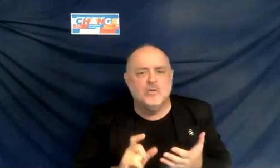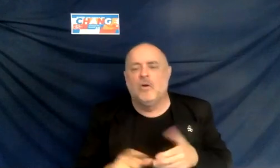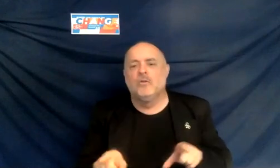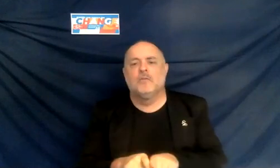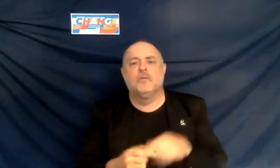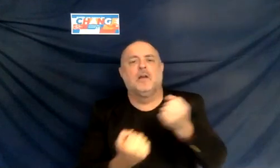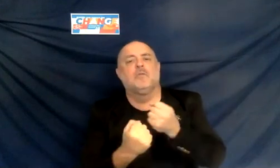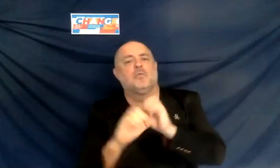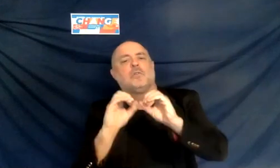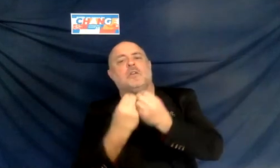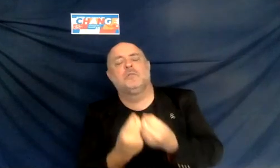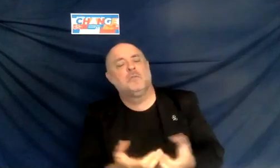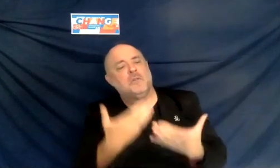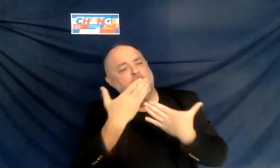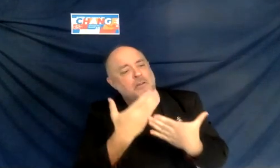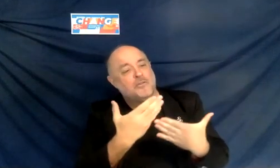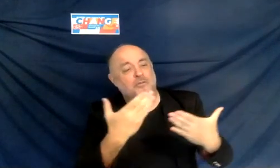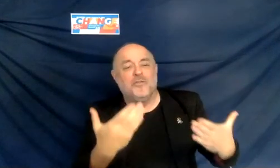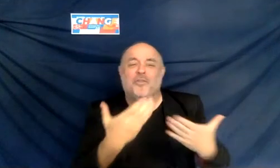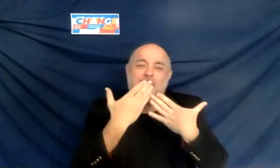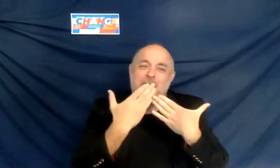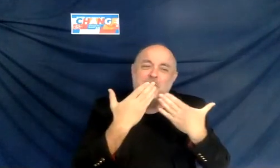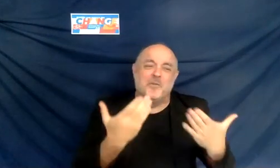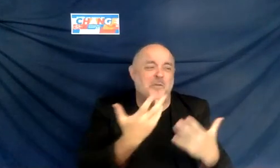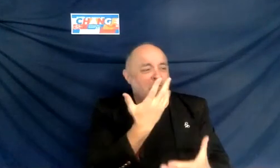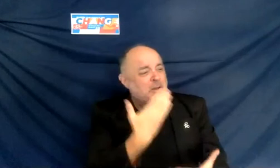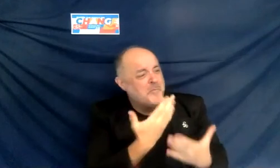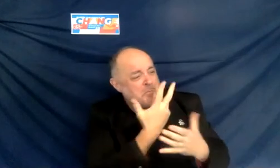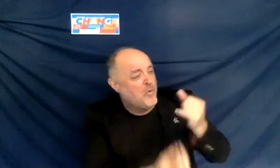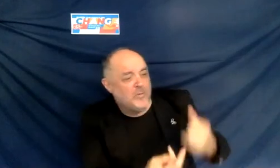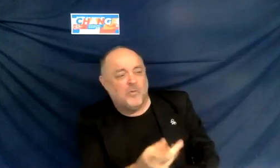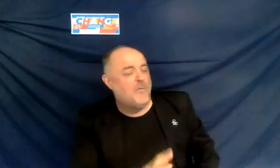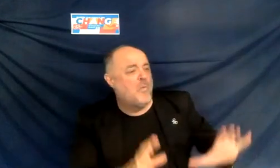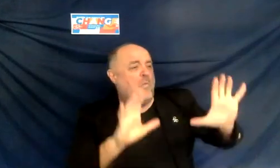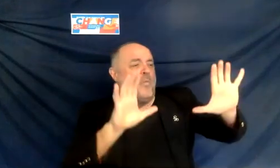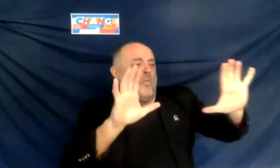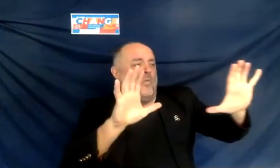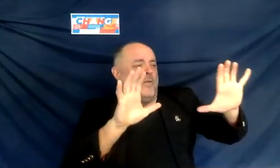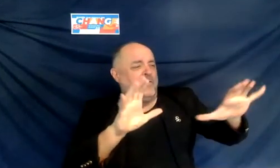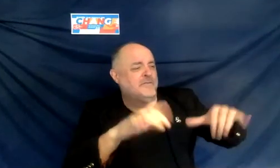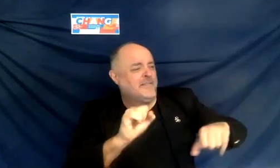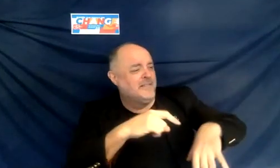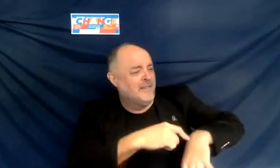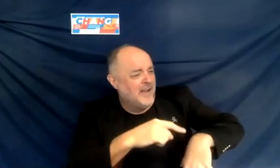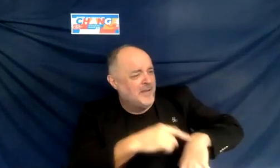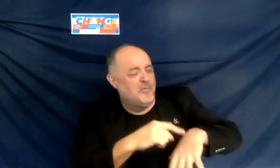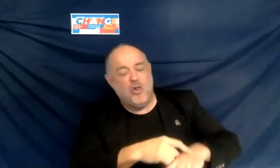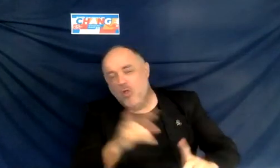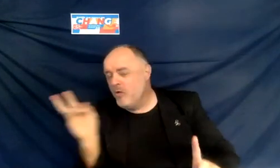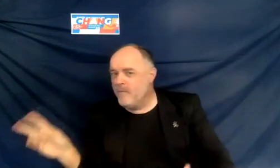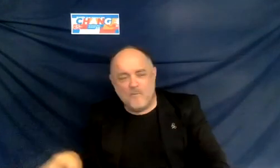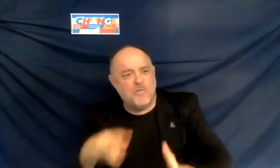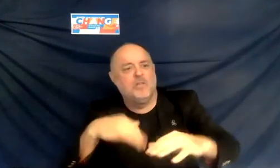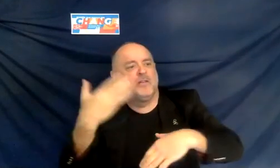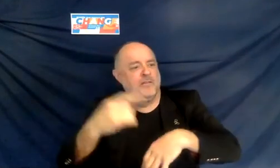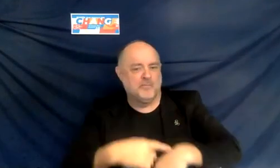advocacy organizations. So I just want to thank both of you once again for taking the time to do this. And we look forward to the next